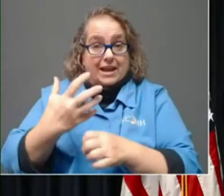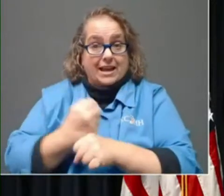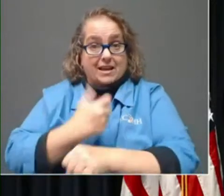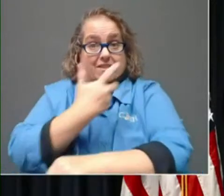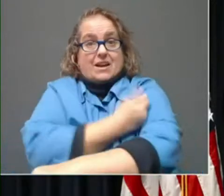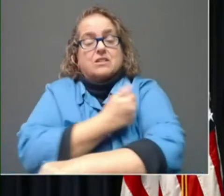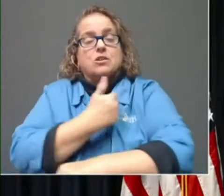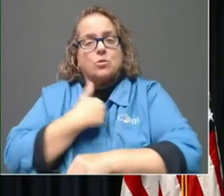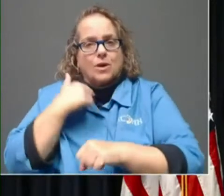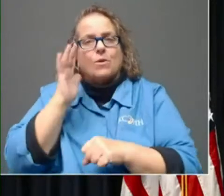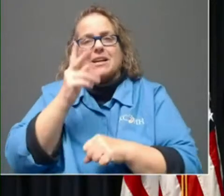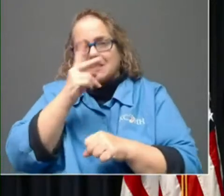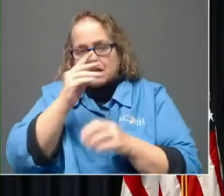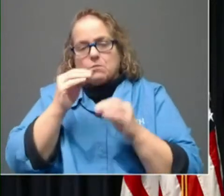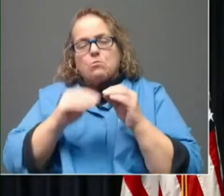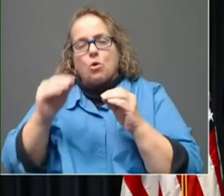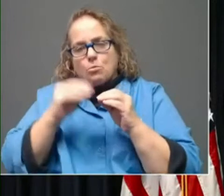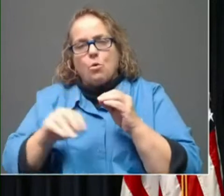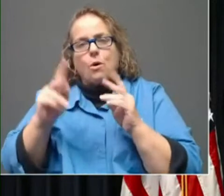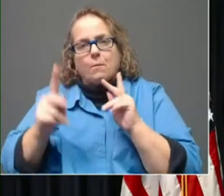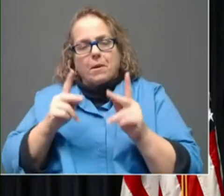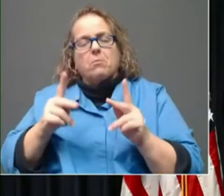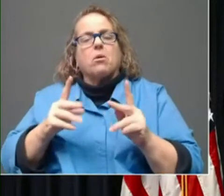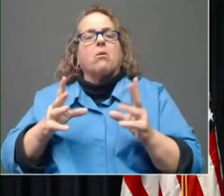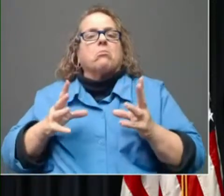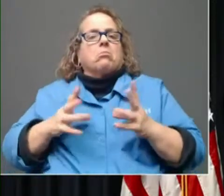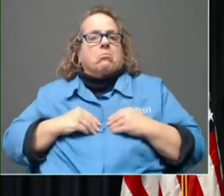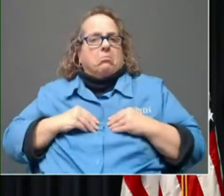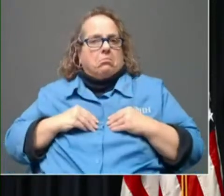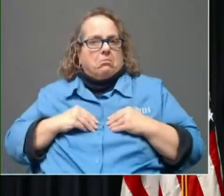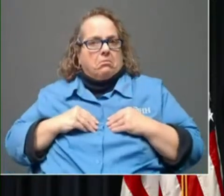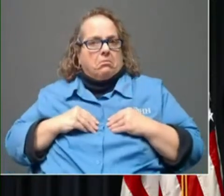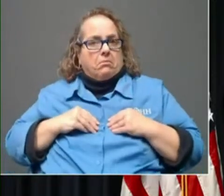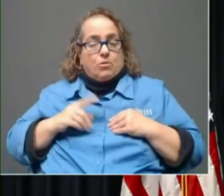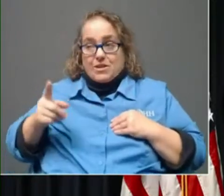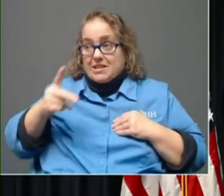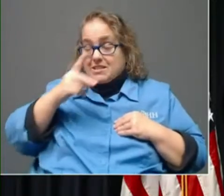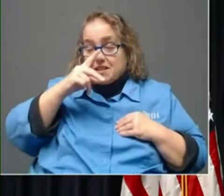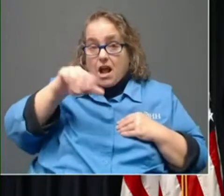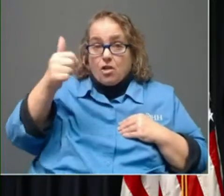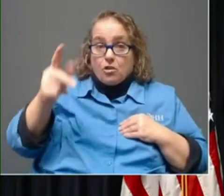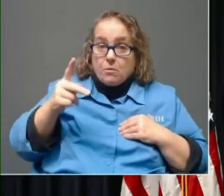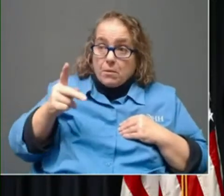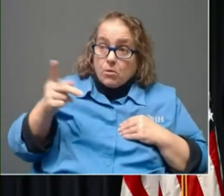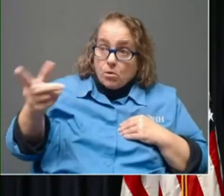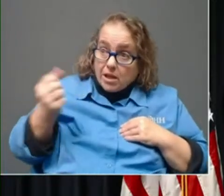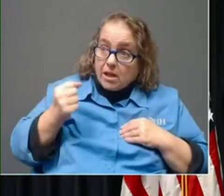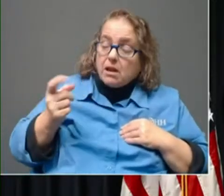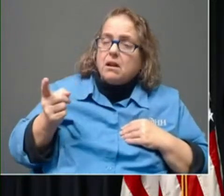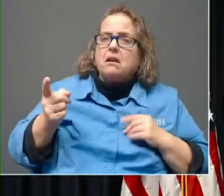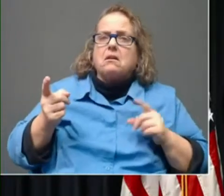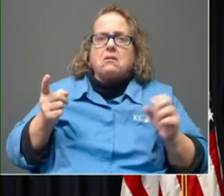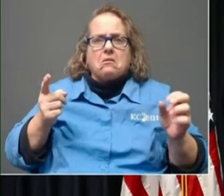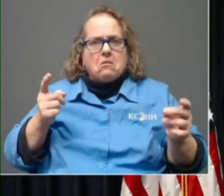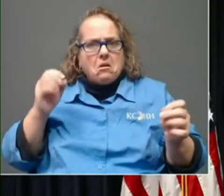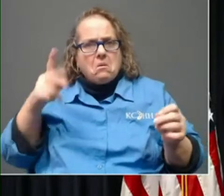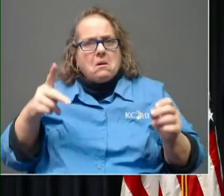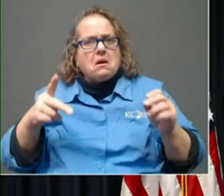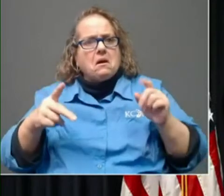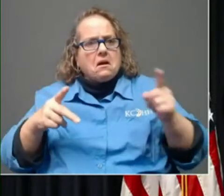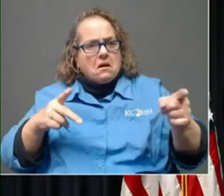see more and more people as they see others getting the vaccine, being willing to do